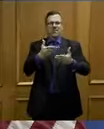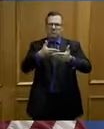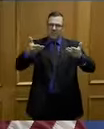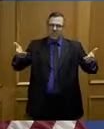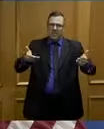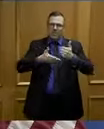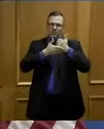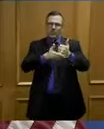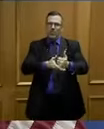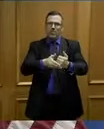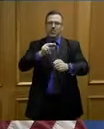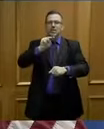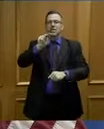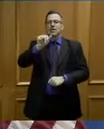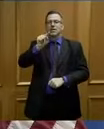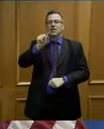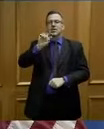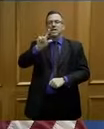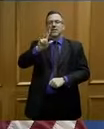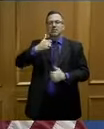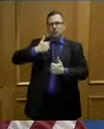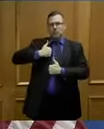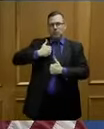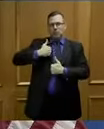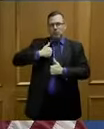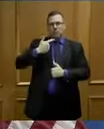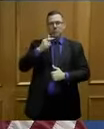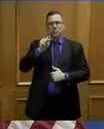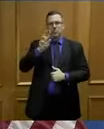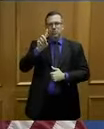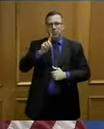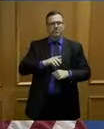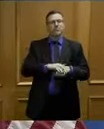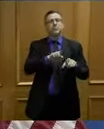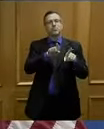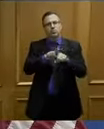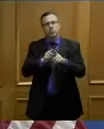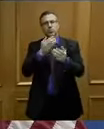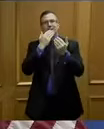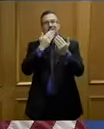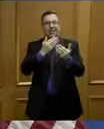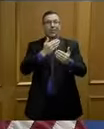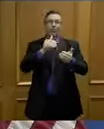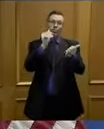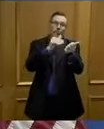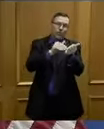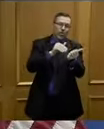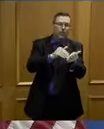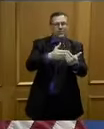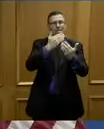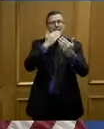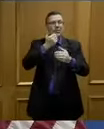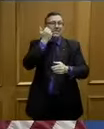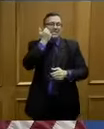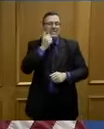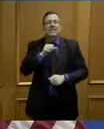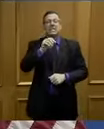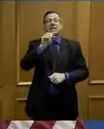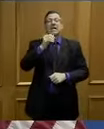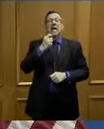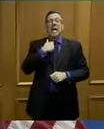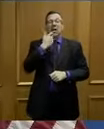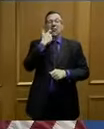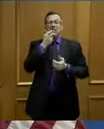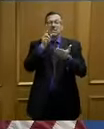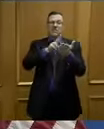our National Guard armories. I also want to thank physicians and dentists. We signed an executive order that